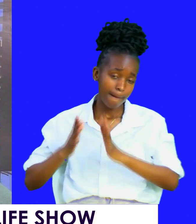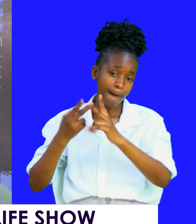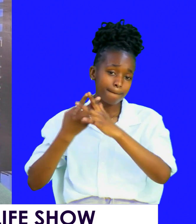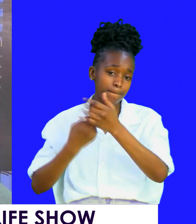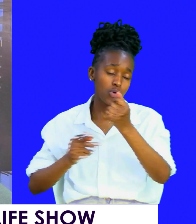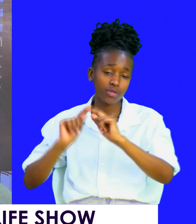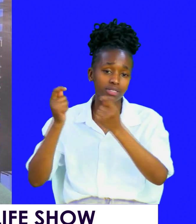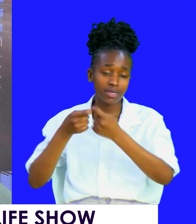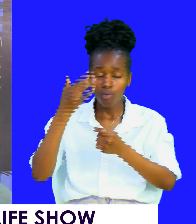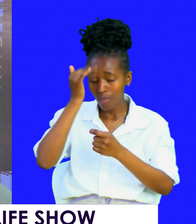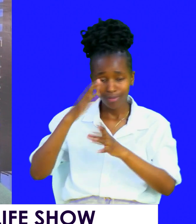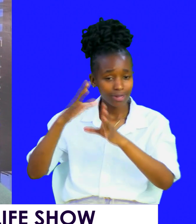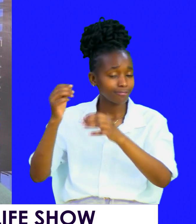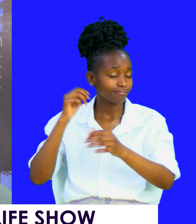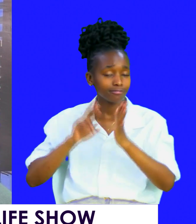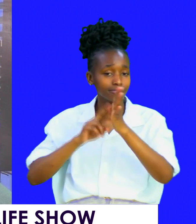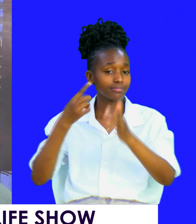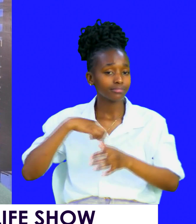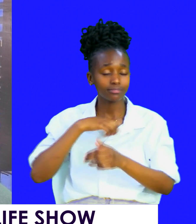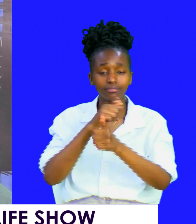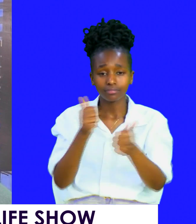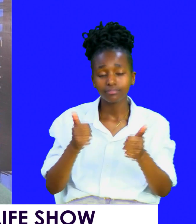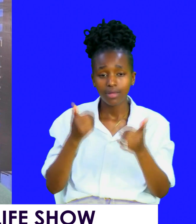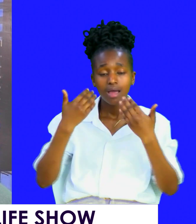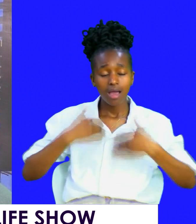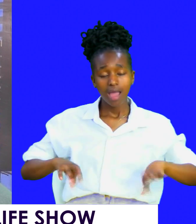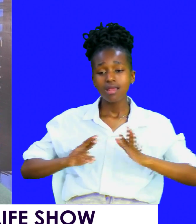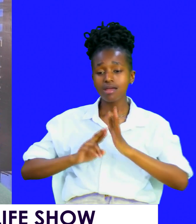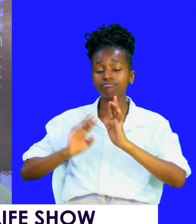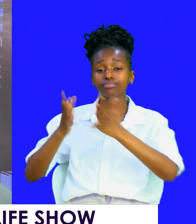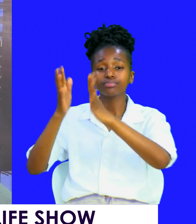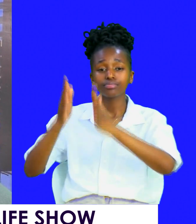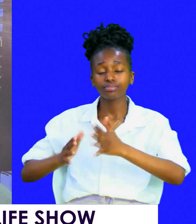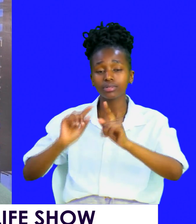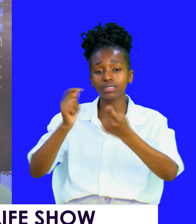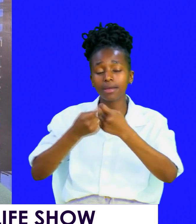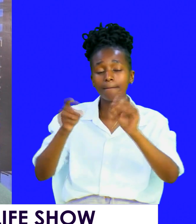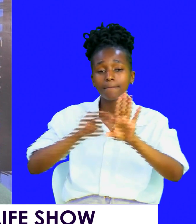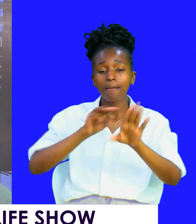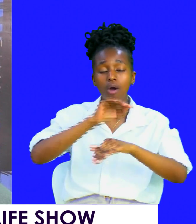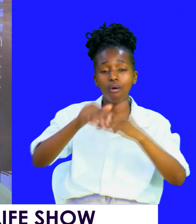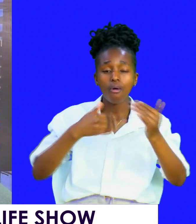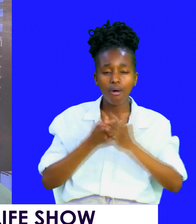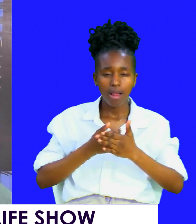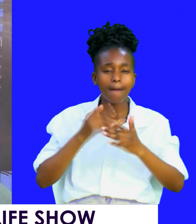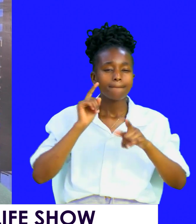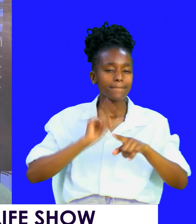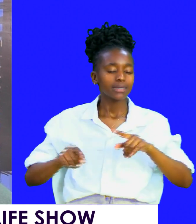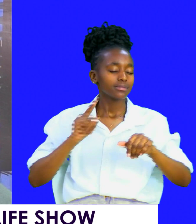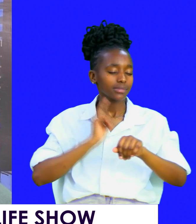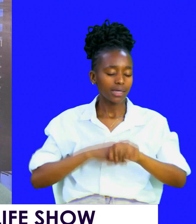that team. Yeah. Congratulations to all of you. But there is something about that game. As I watched